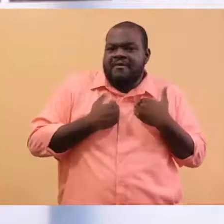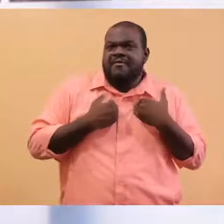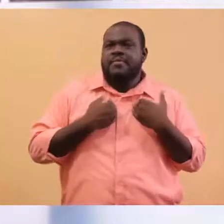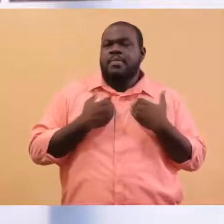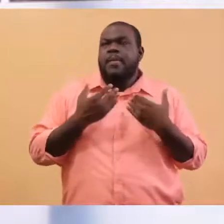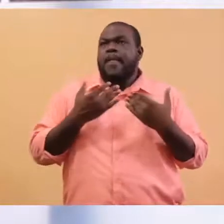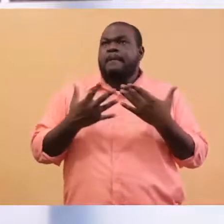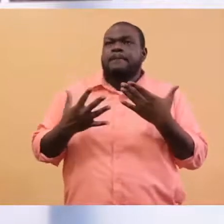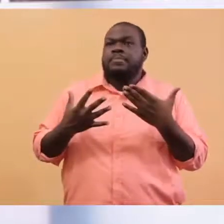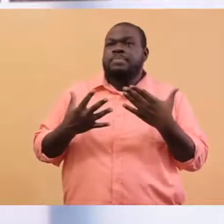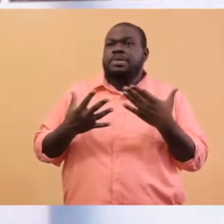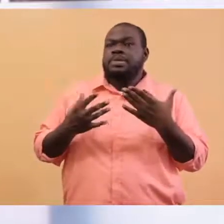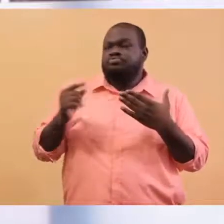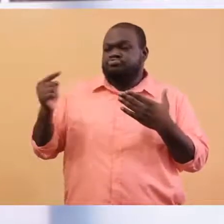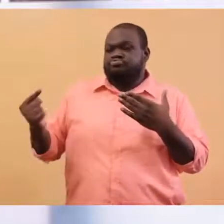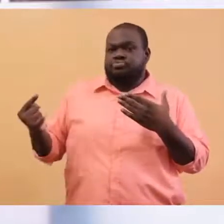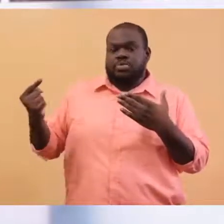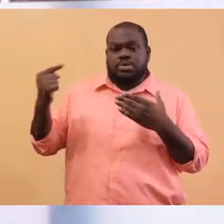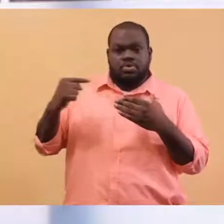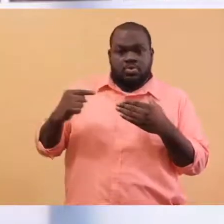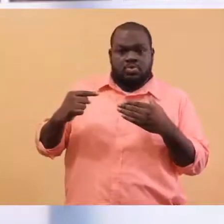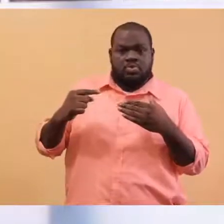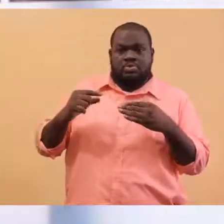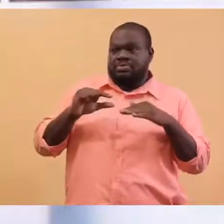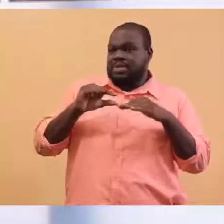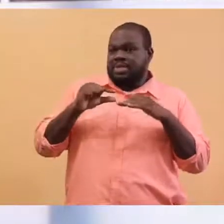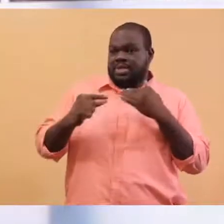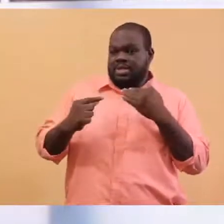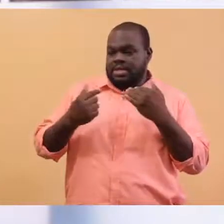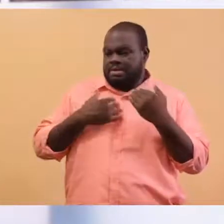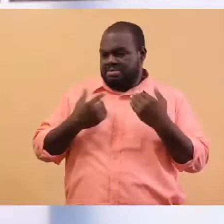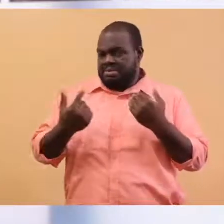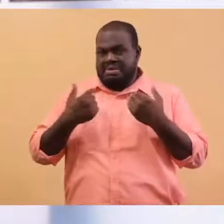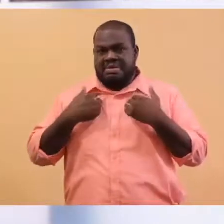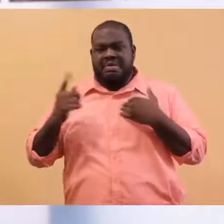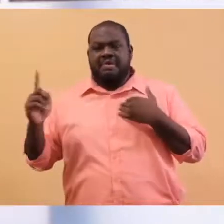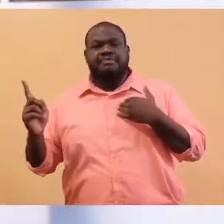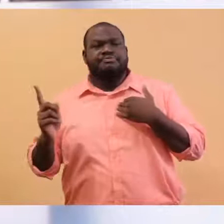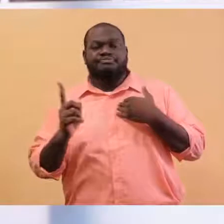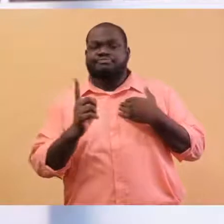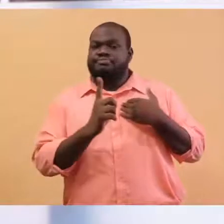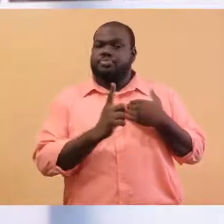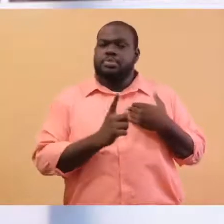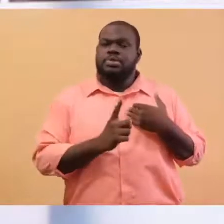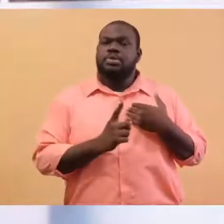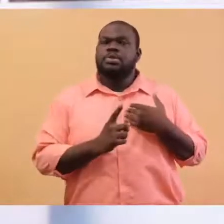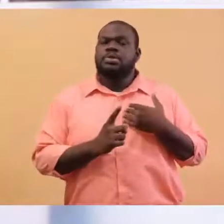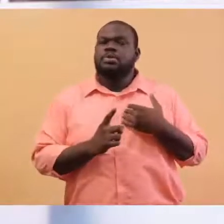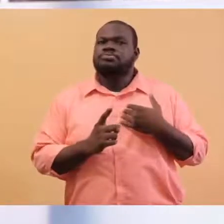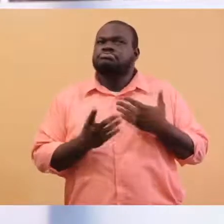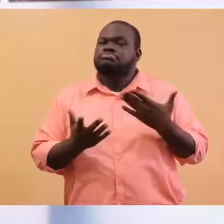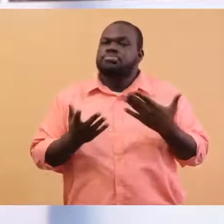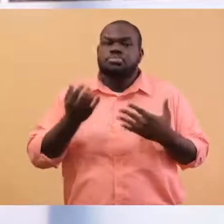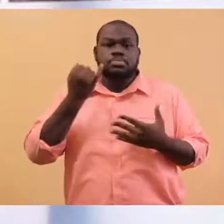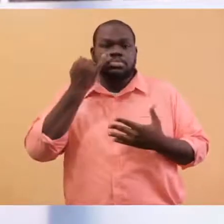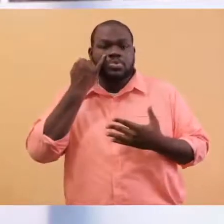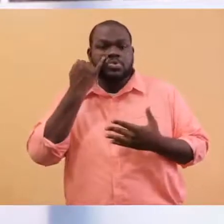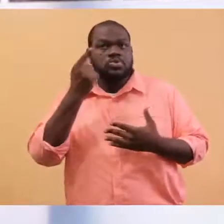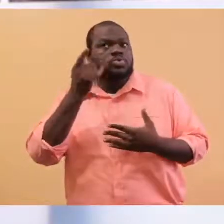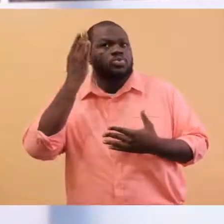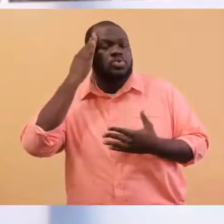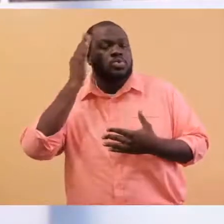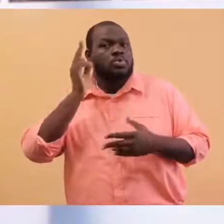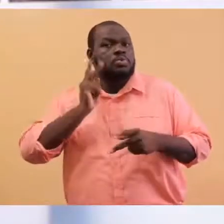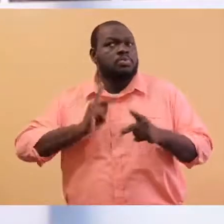not observing our mandatory quarantine rules. If you know of any such persons who may be